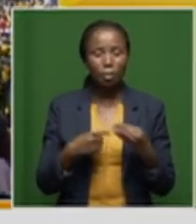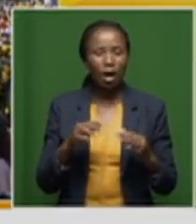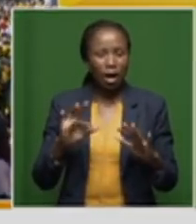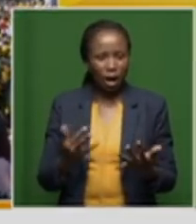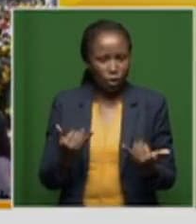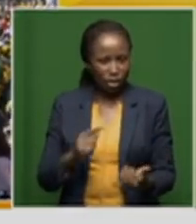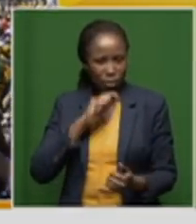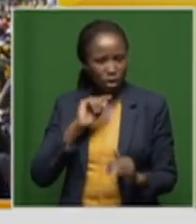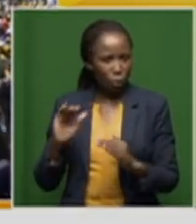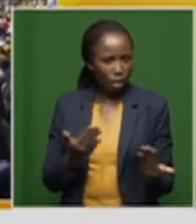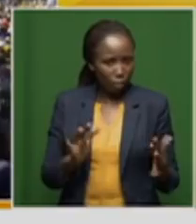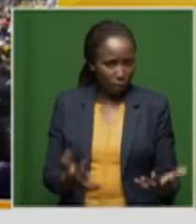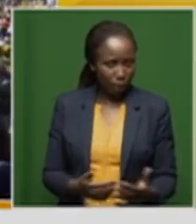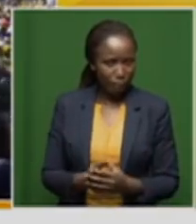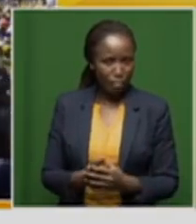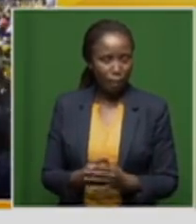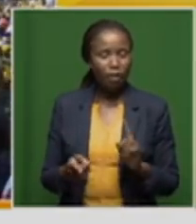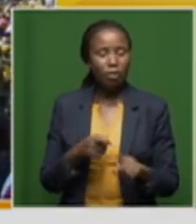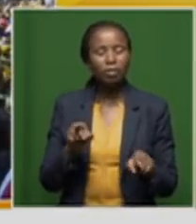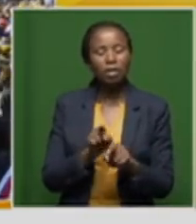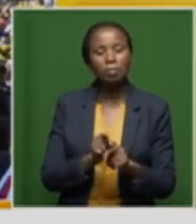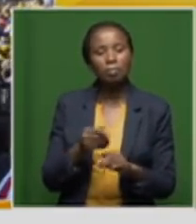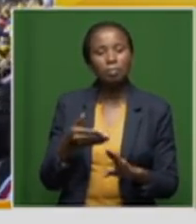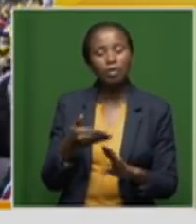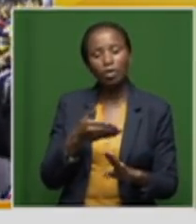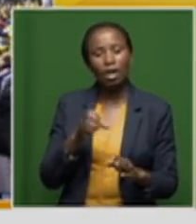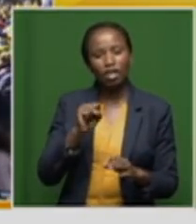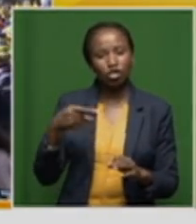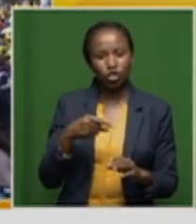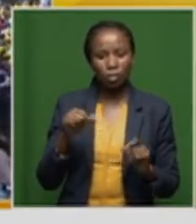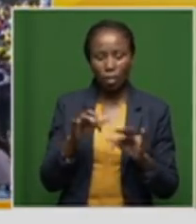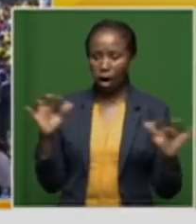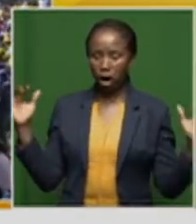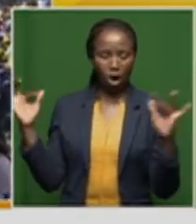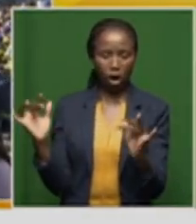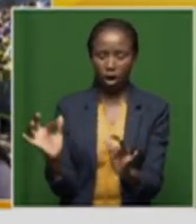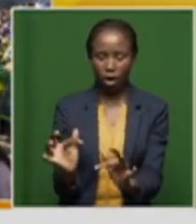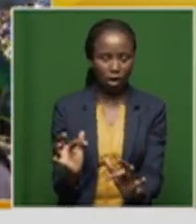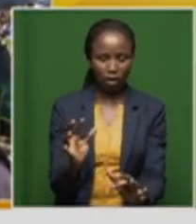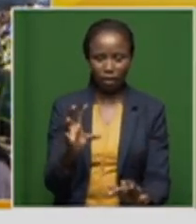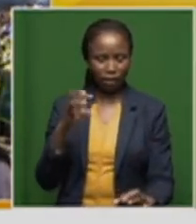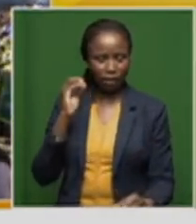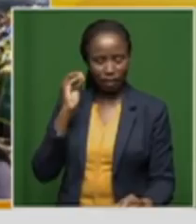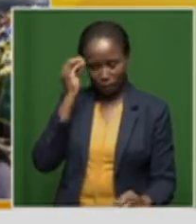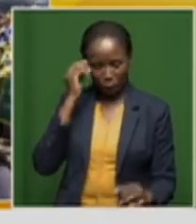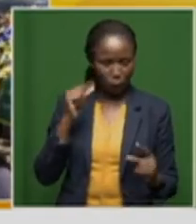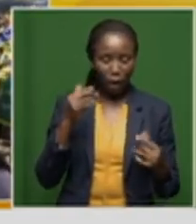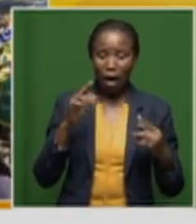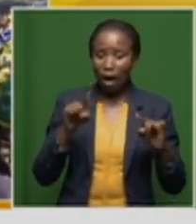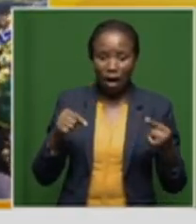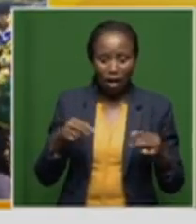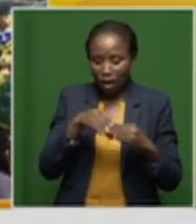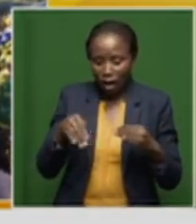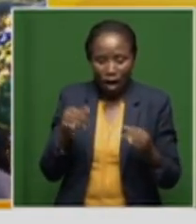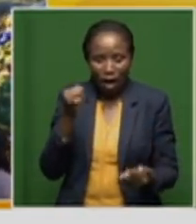this morning. When the suspended Secretary General of the ANC arrived, you saw how crowds flocked to his car. In fact, he couldn't even get out of the car